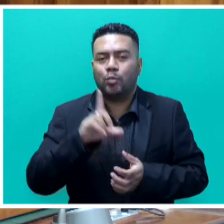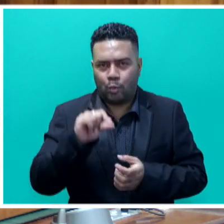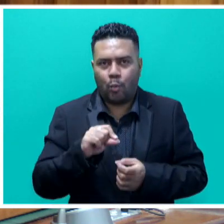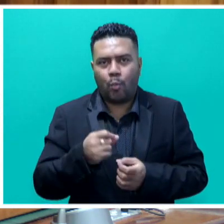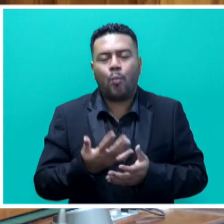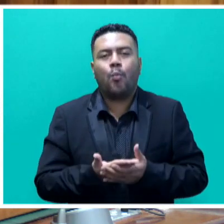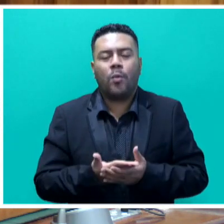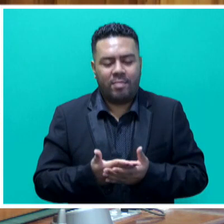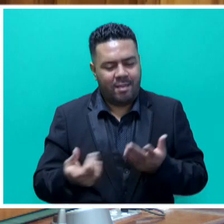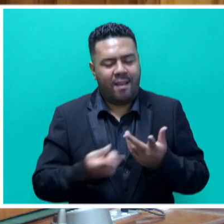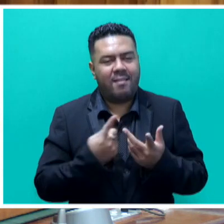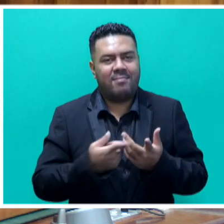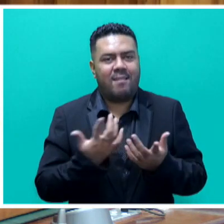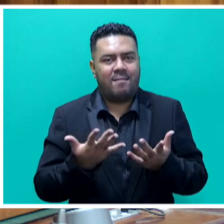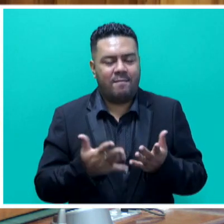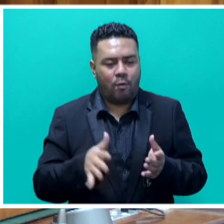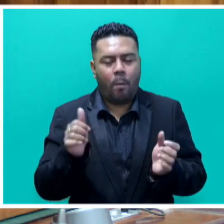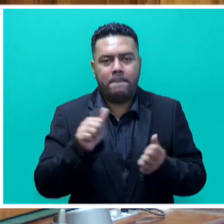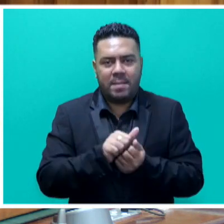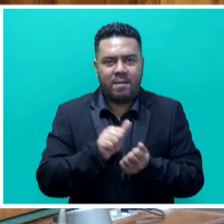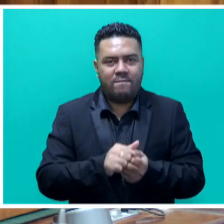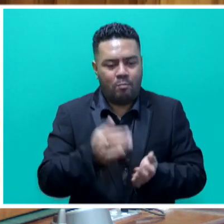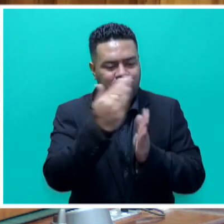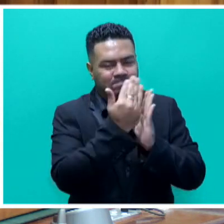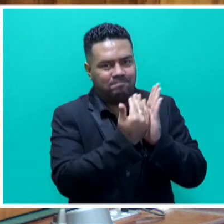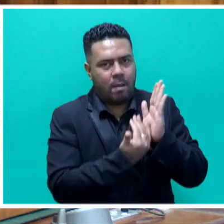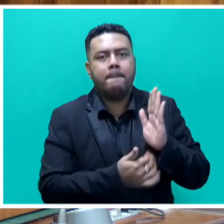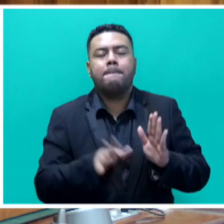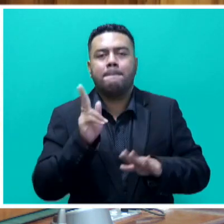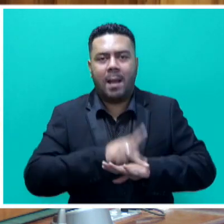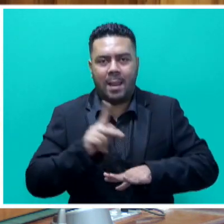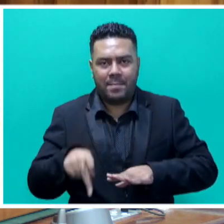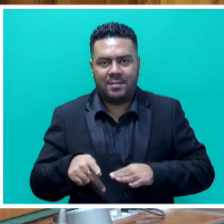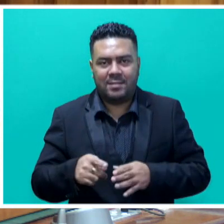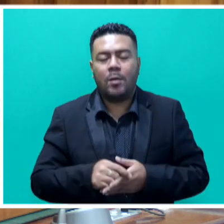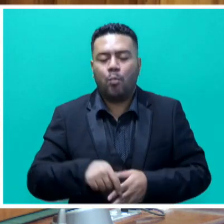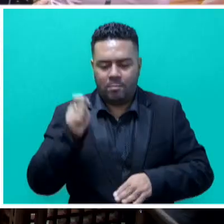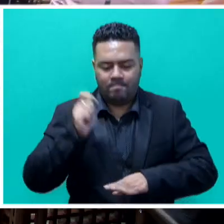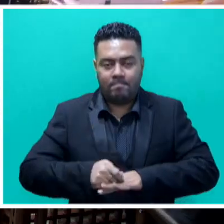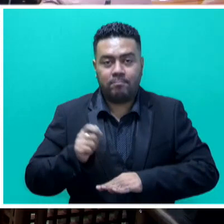the order paper after morning tea. We adjourn.